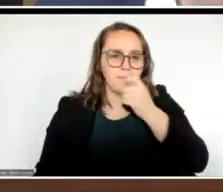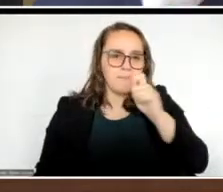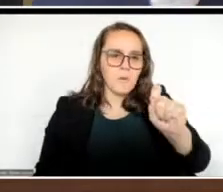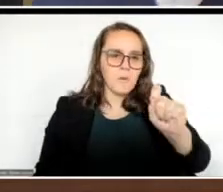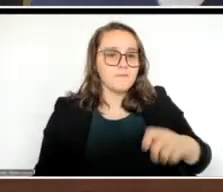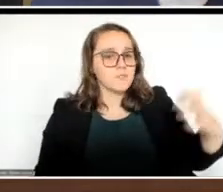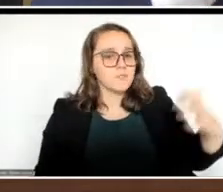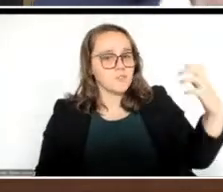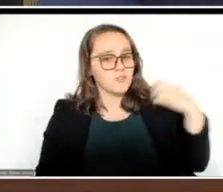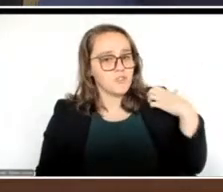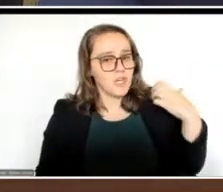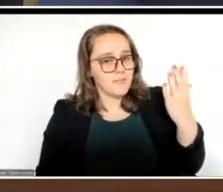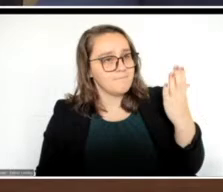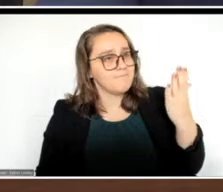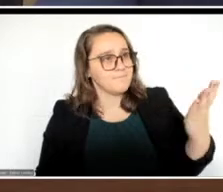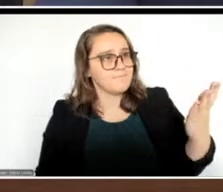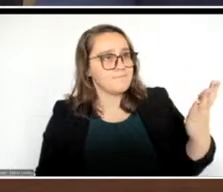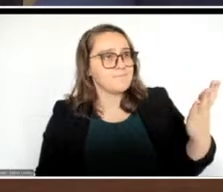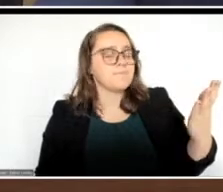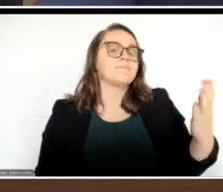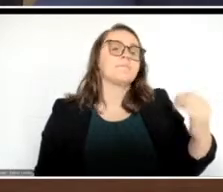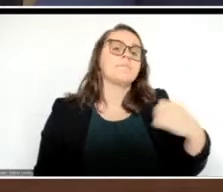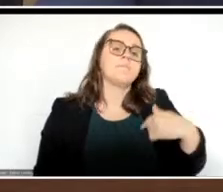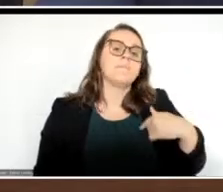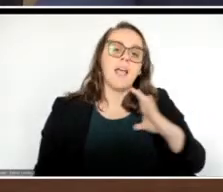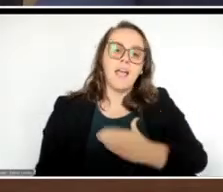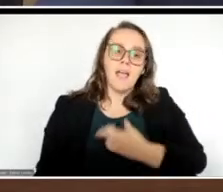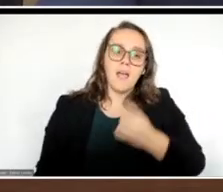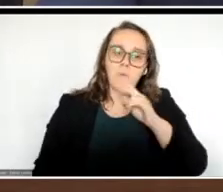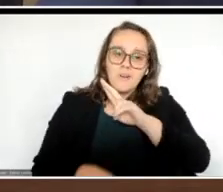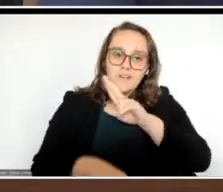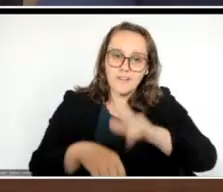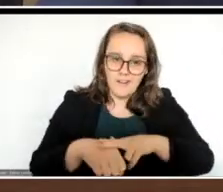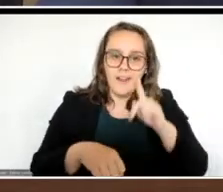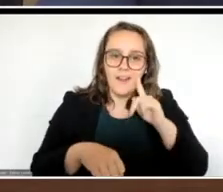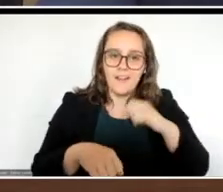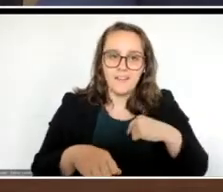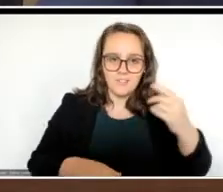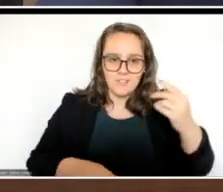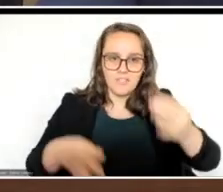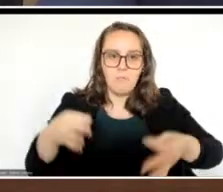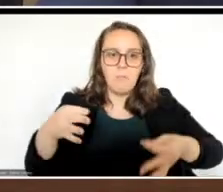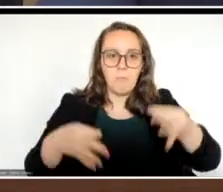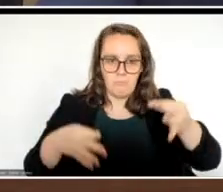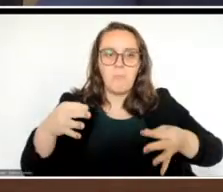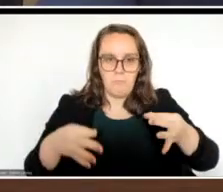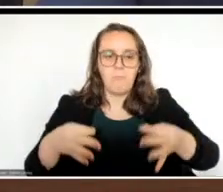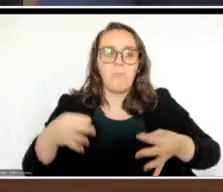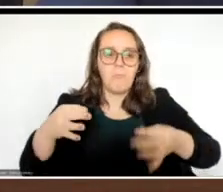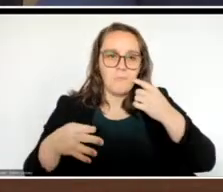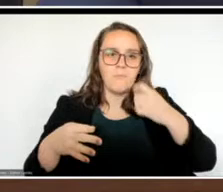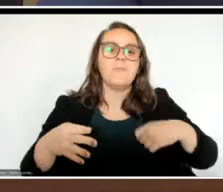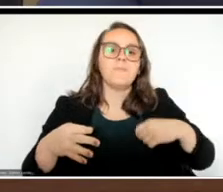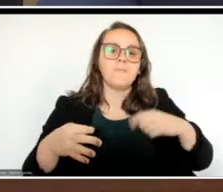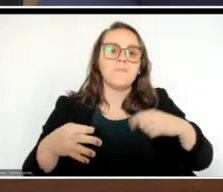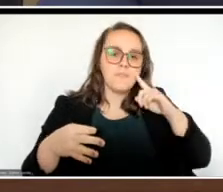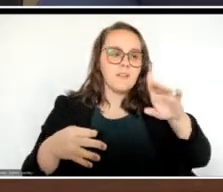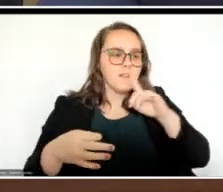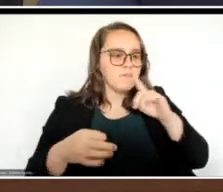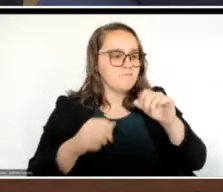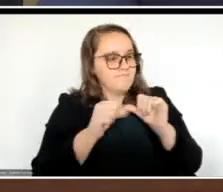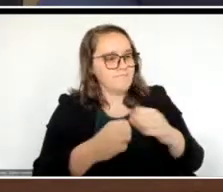federal judges are sworn to do impartial justice, to preserve our Constitution and preserve our